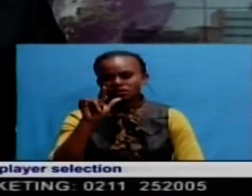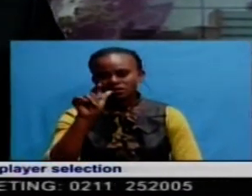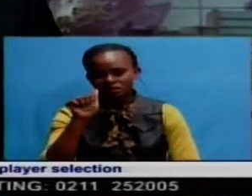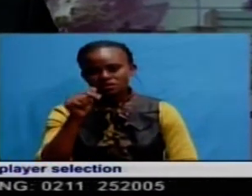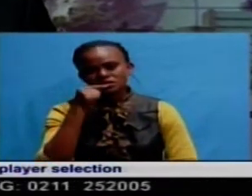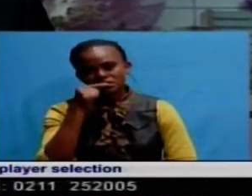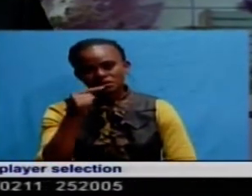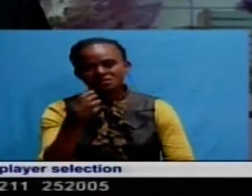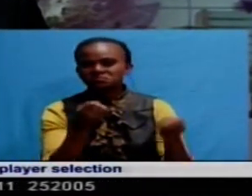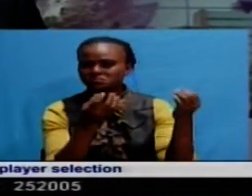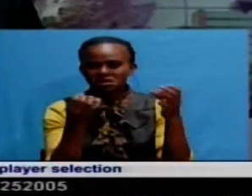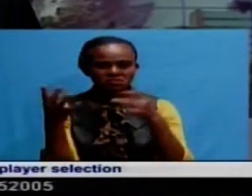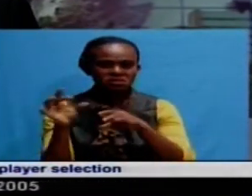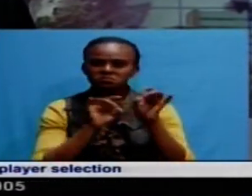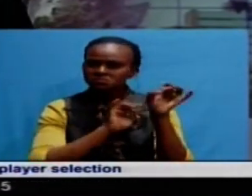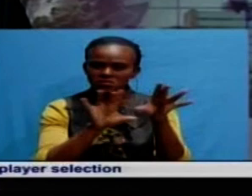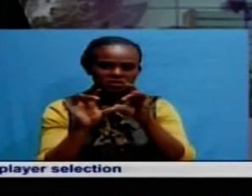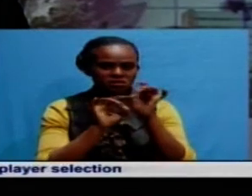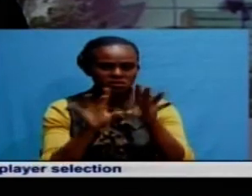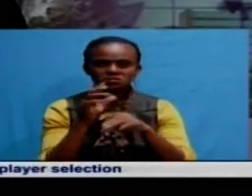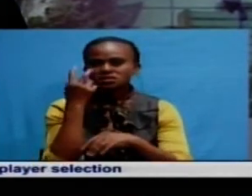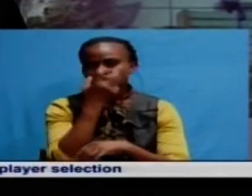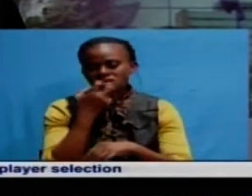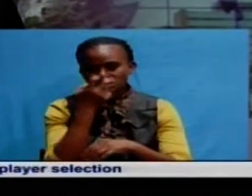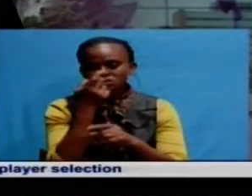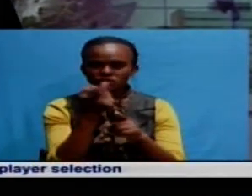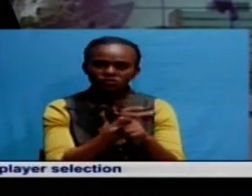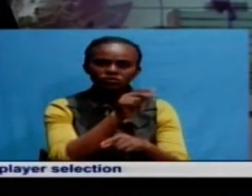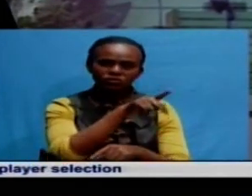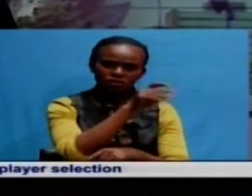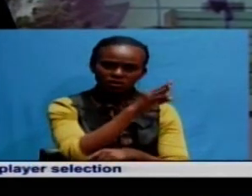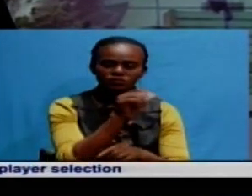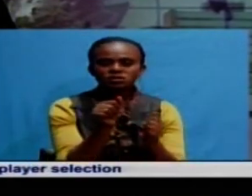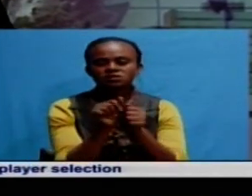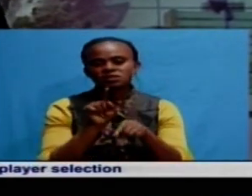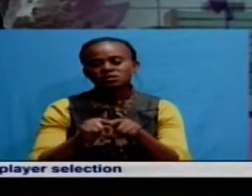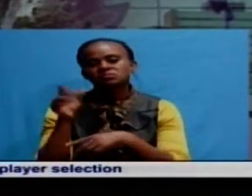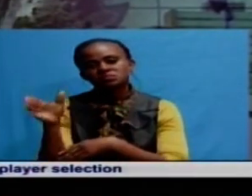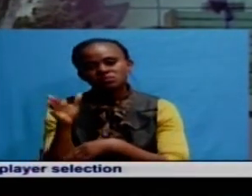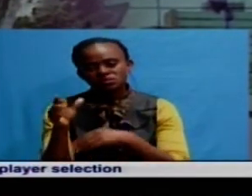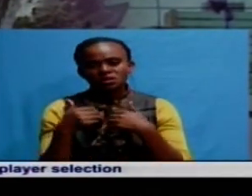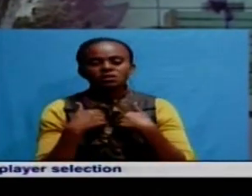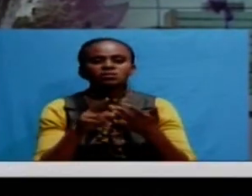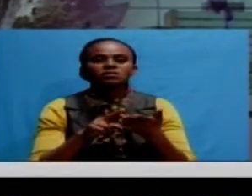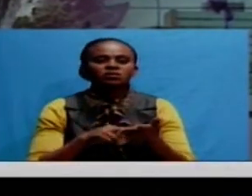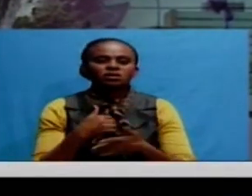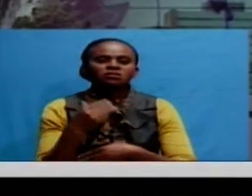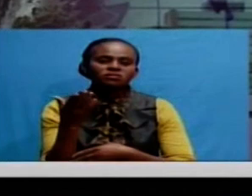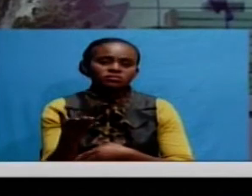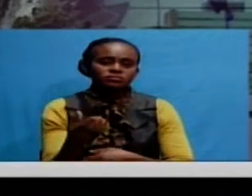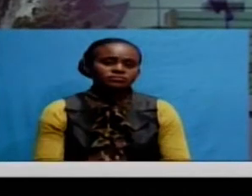speech from both the ruling and opposition political parties. Details in the following report.